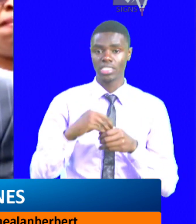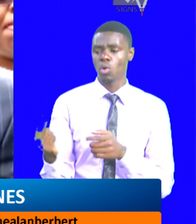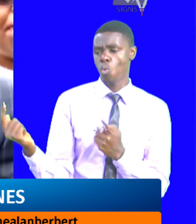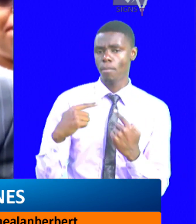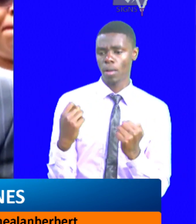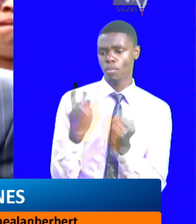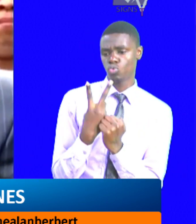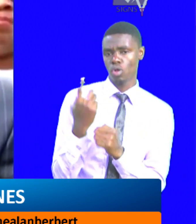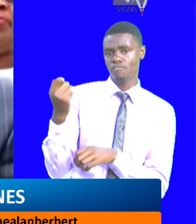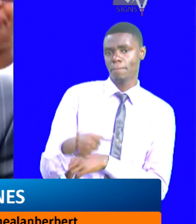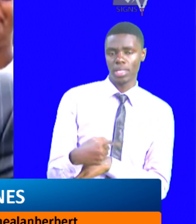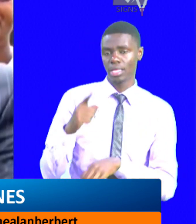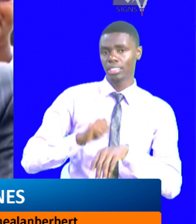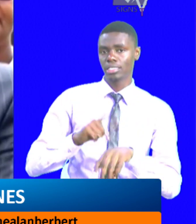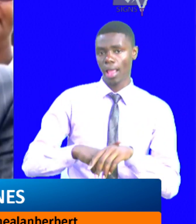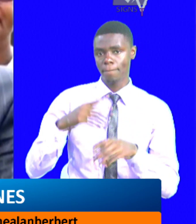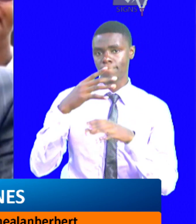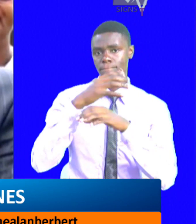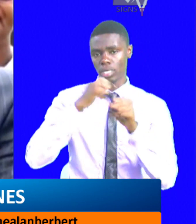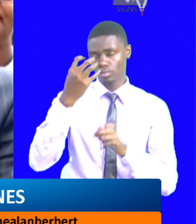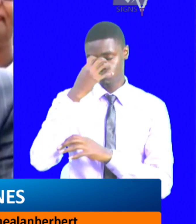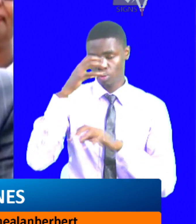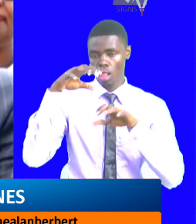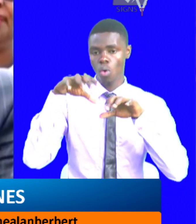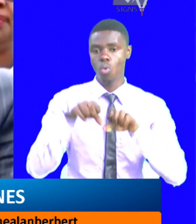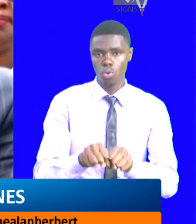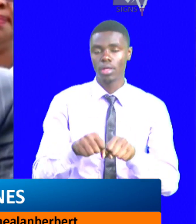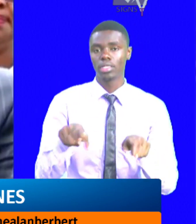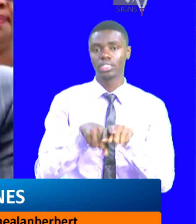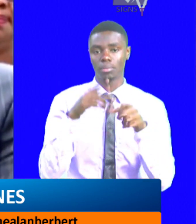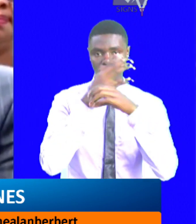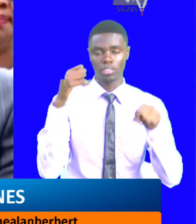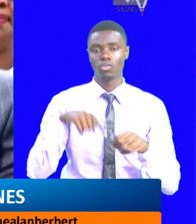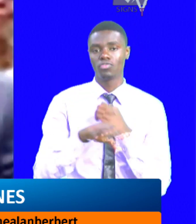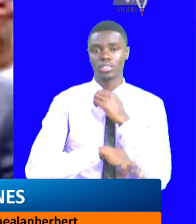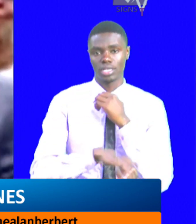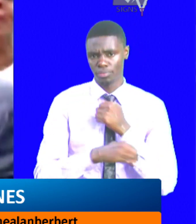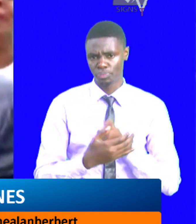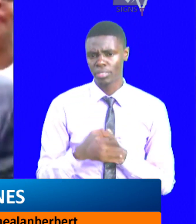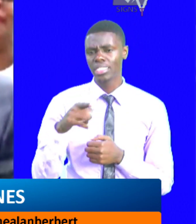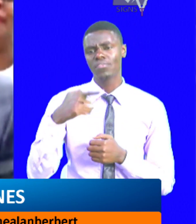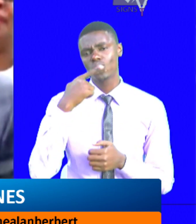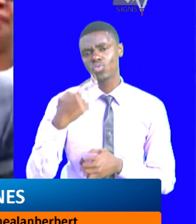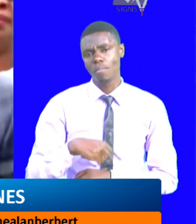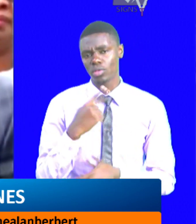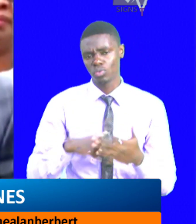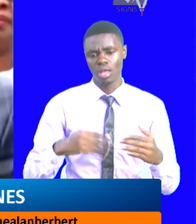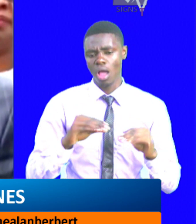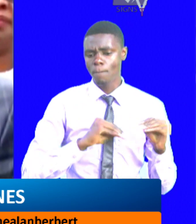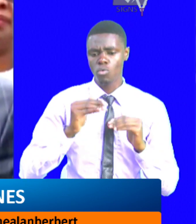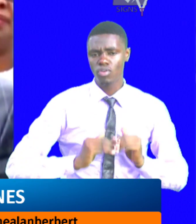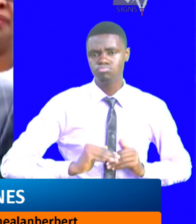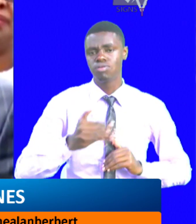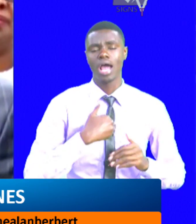months since President William Ruto took over as the president of this country. And she was telling us that going forward, there's even